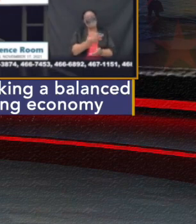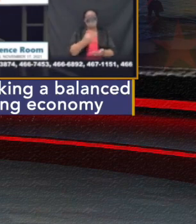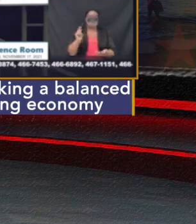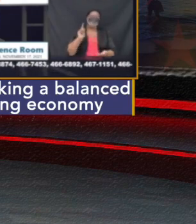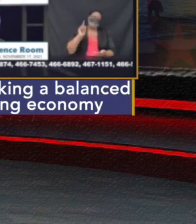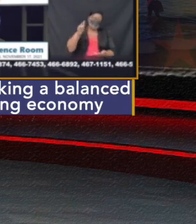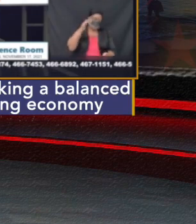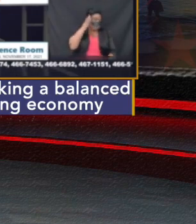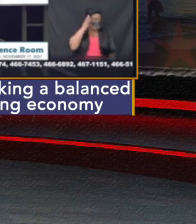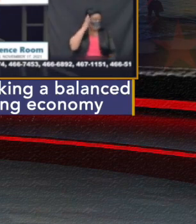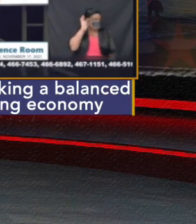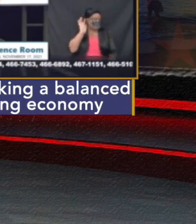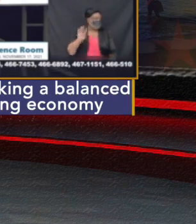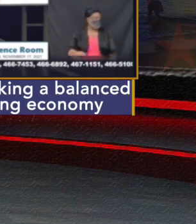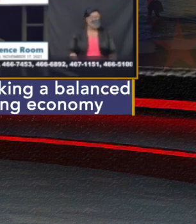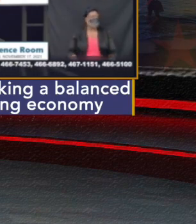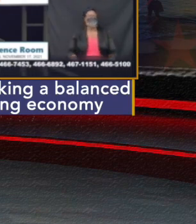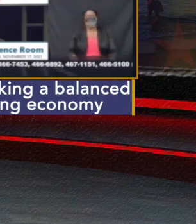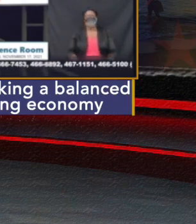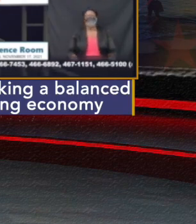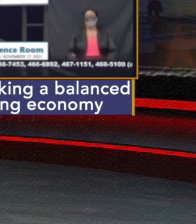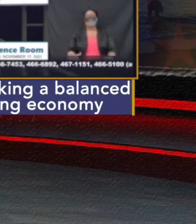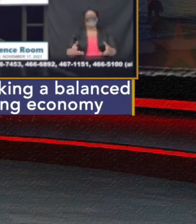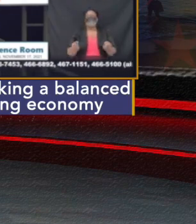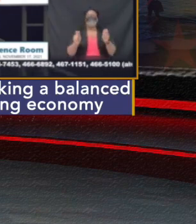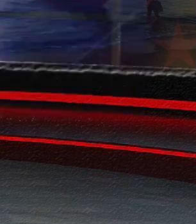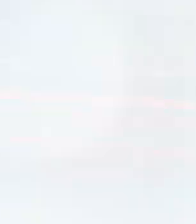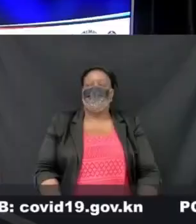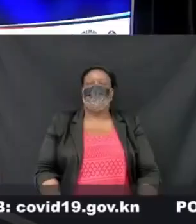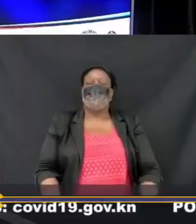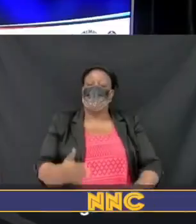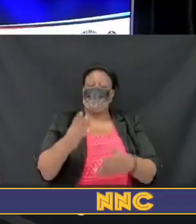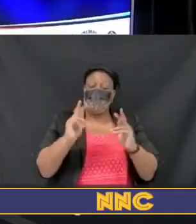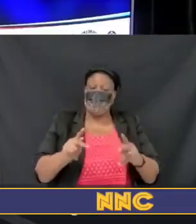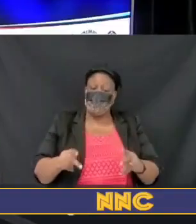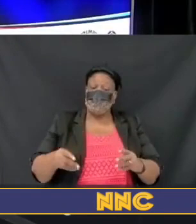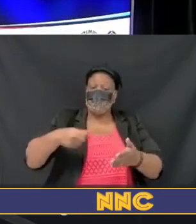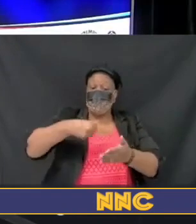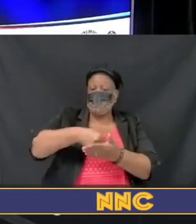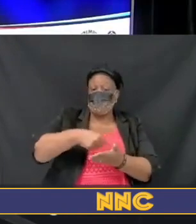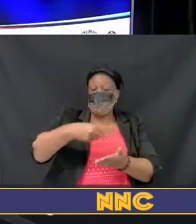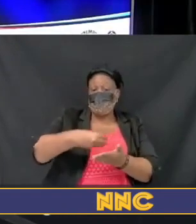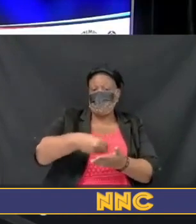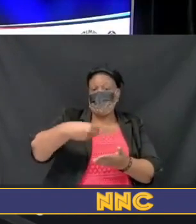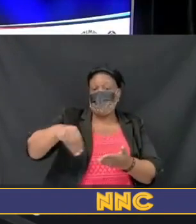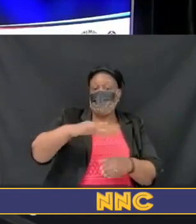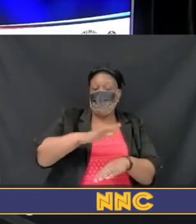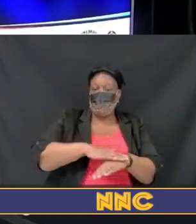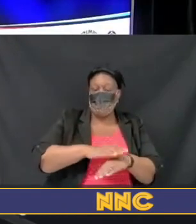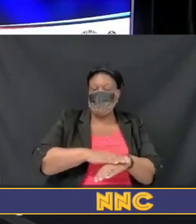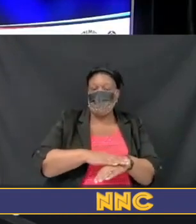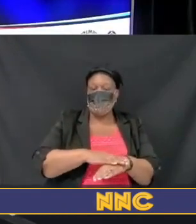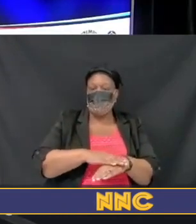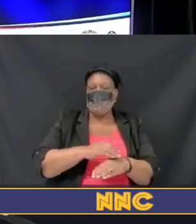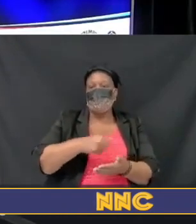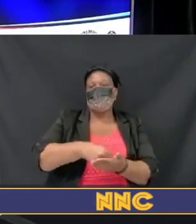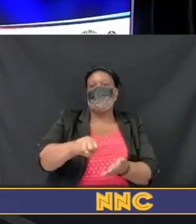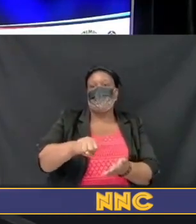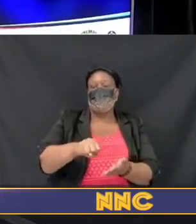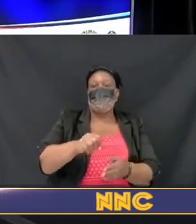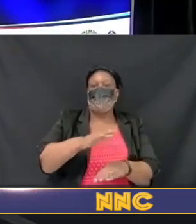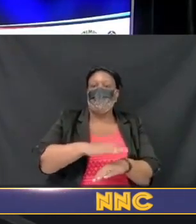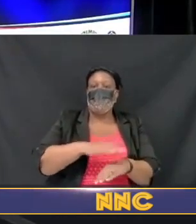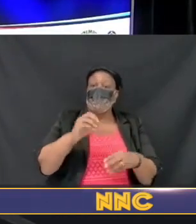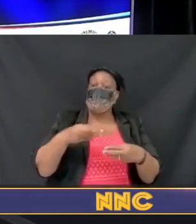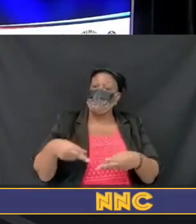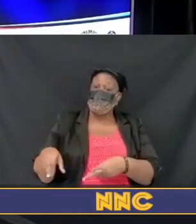Wednesday, November 17th COVID-19 press briefing. So we have recently approved the operations of the hair